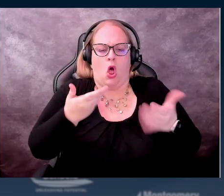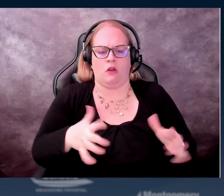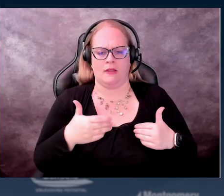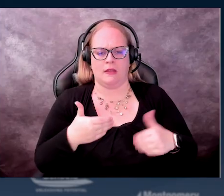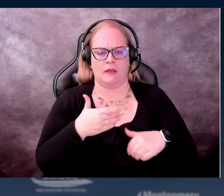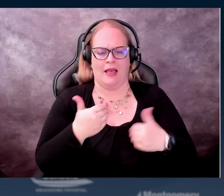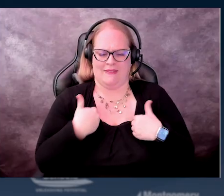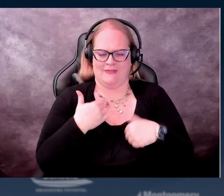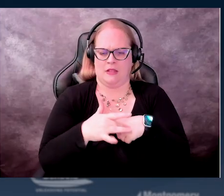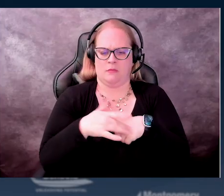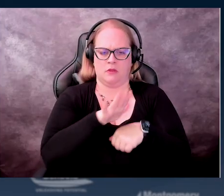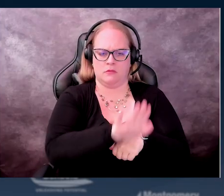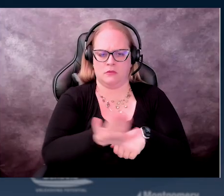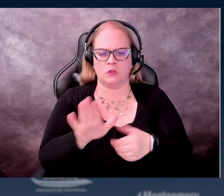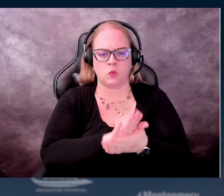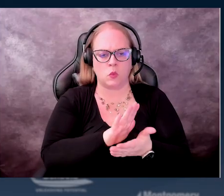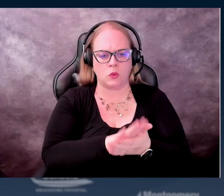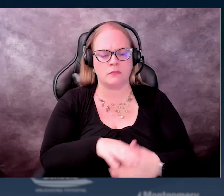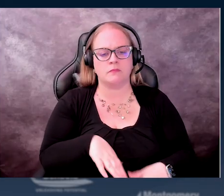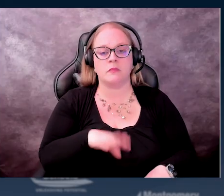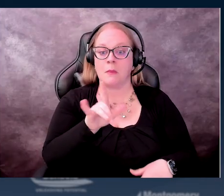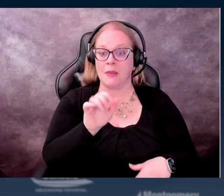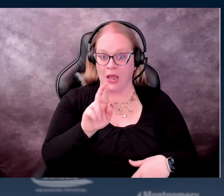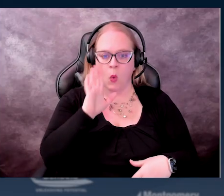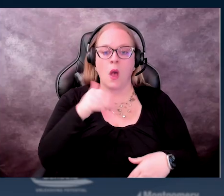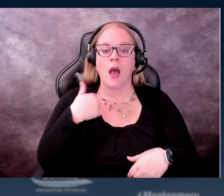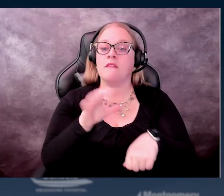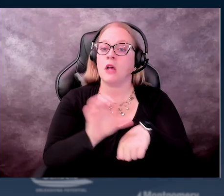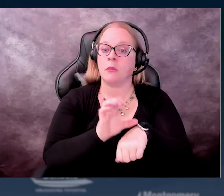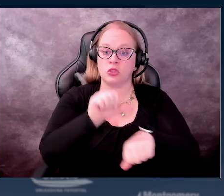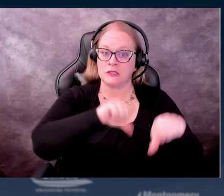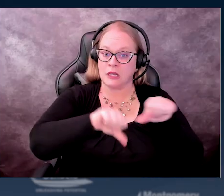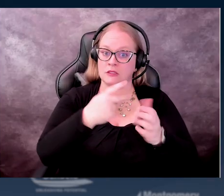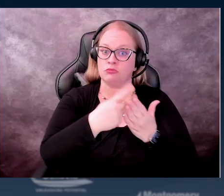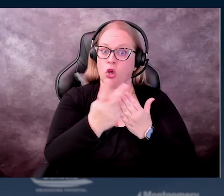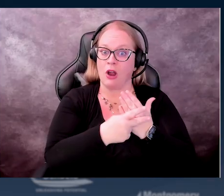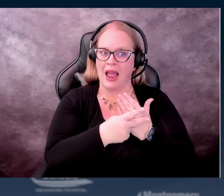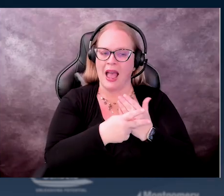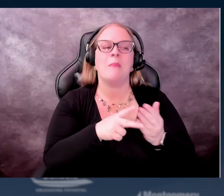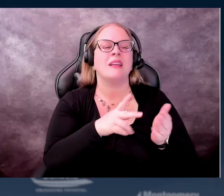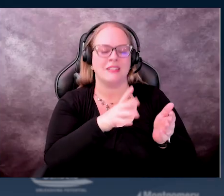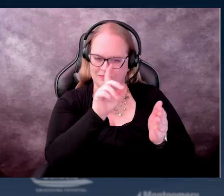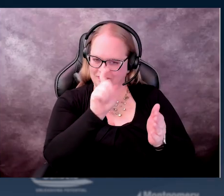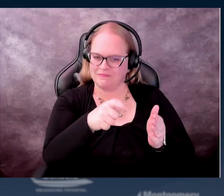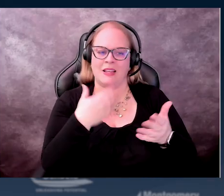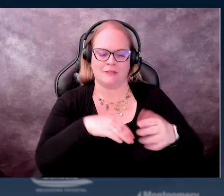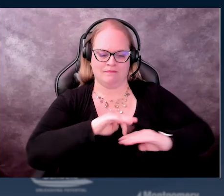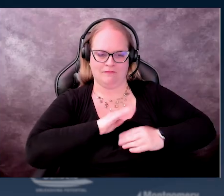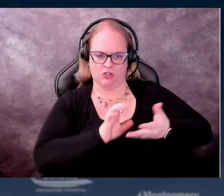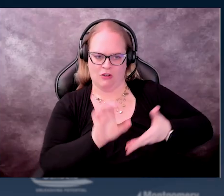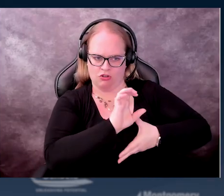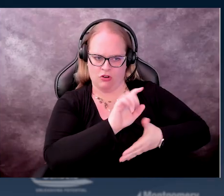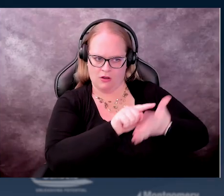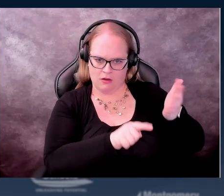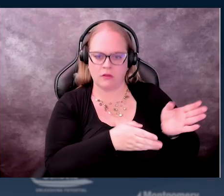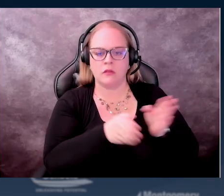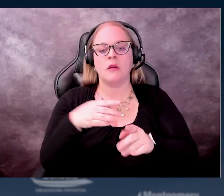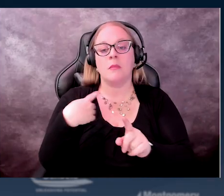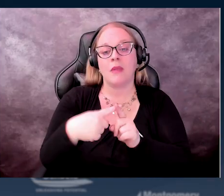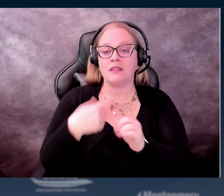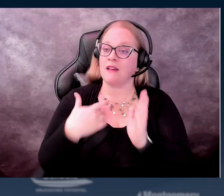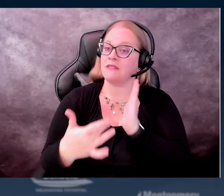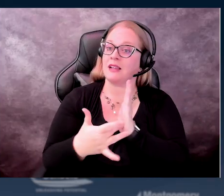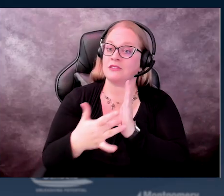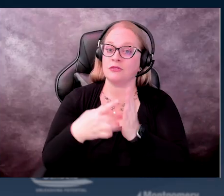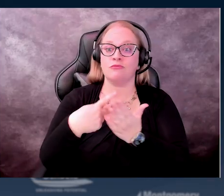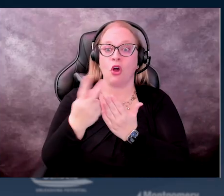program, criteria-based, and then technology will also be infused, which would be interest-based, and the Communications Arts program,